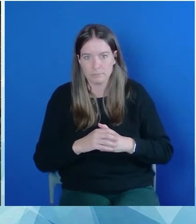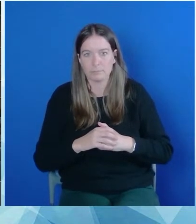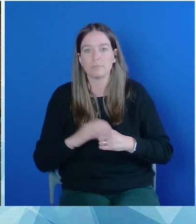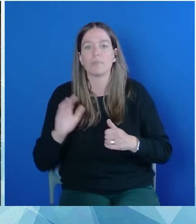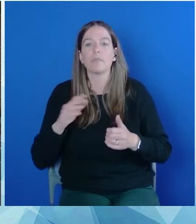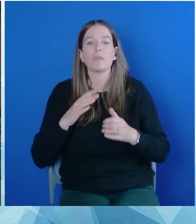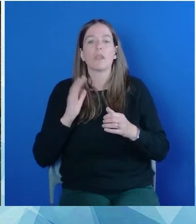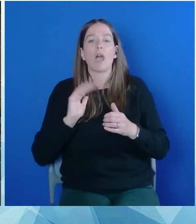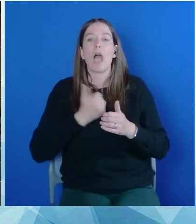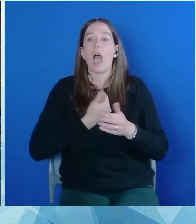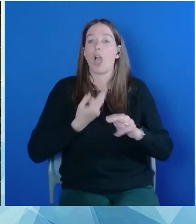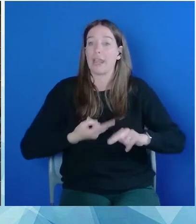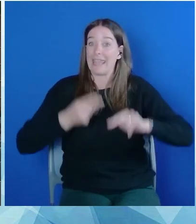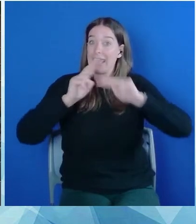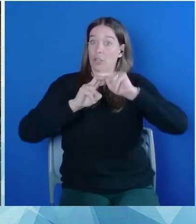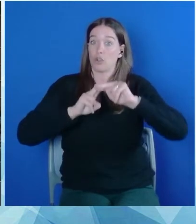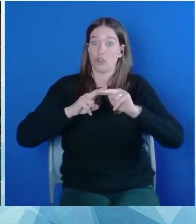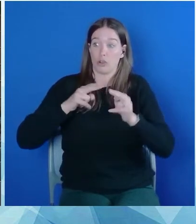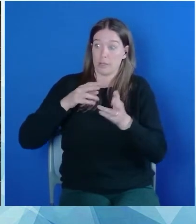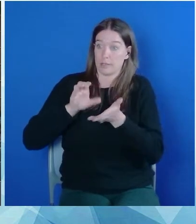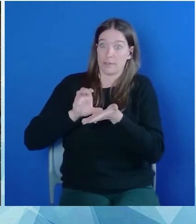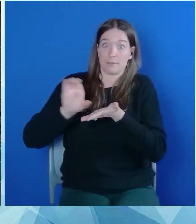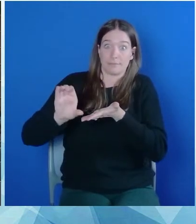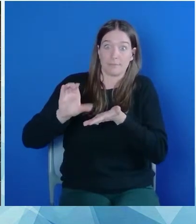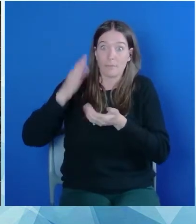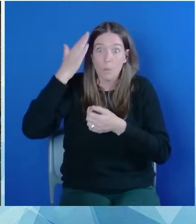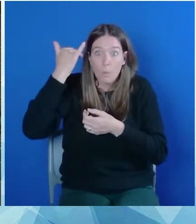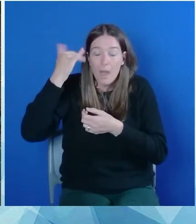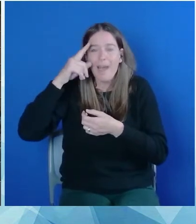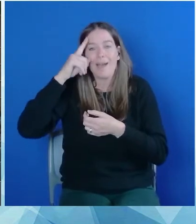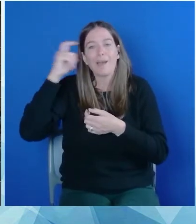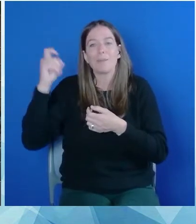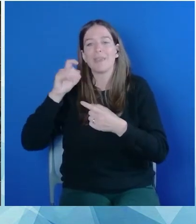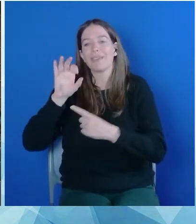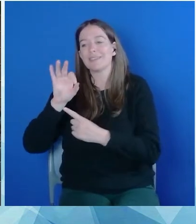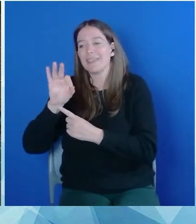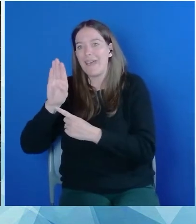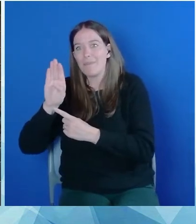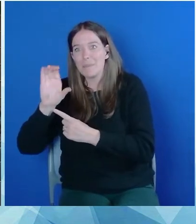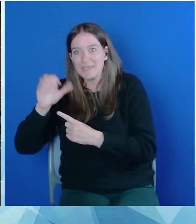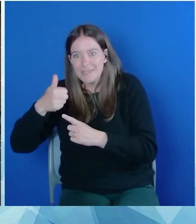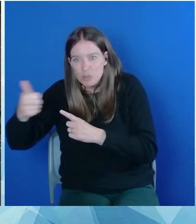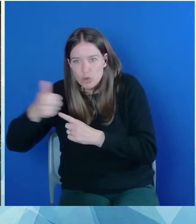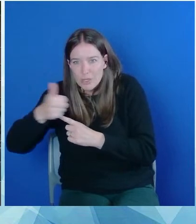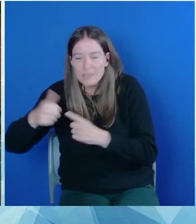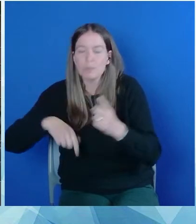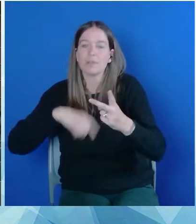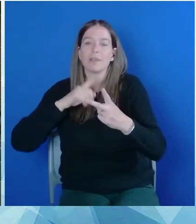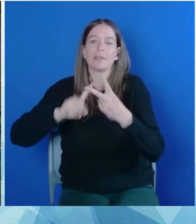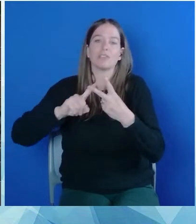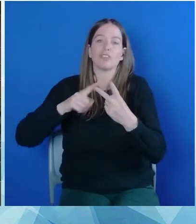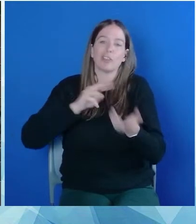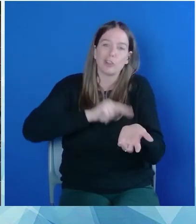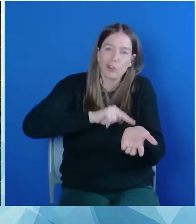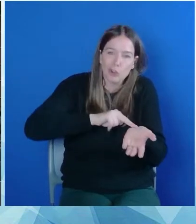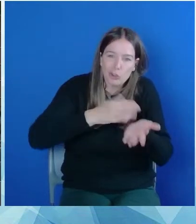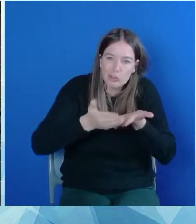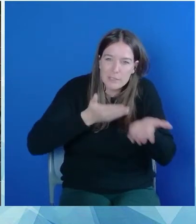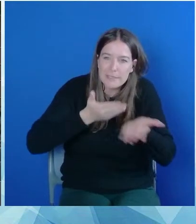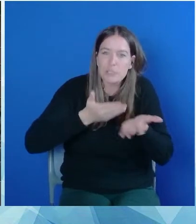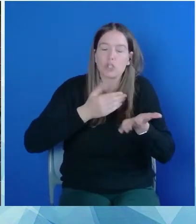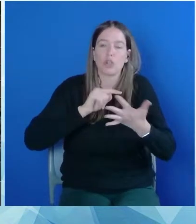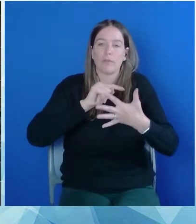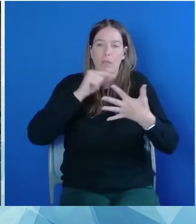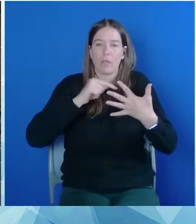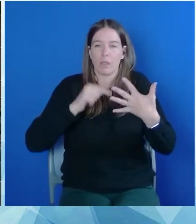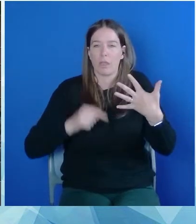FBC, one-to-one nurses, and repair and maintenance for the fleet. The $350,000 transfer is to